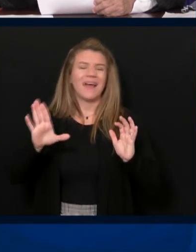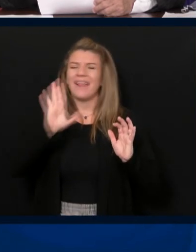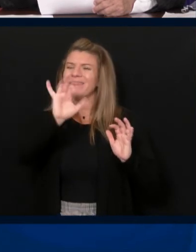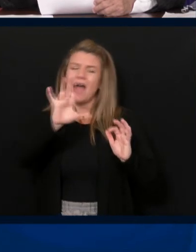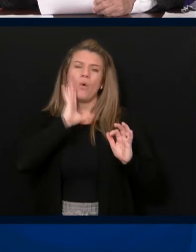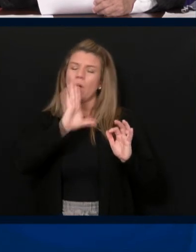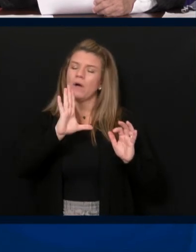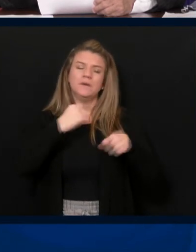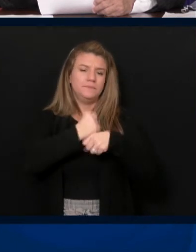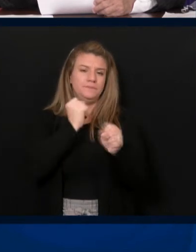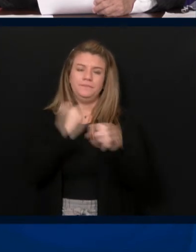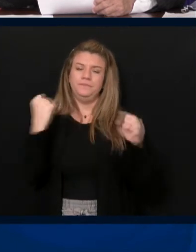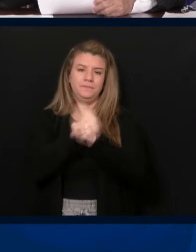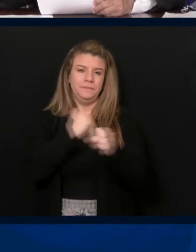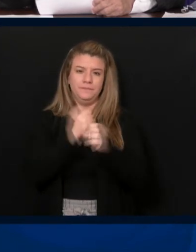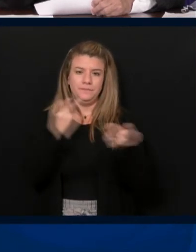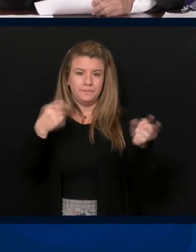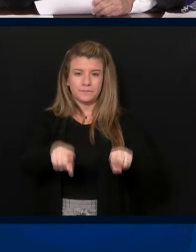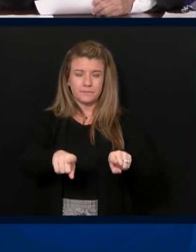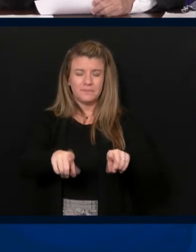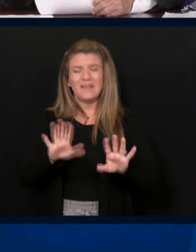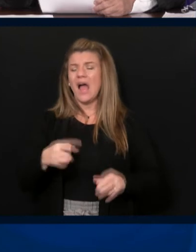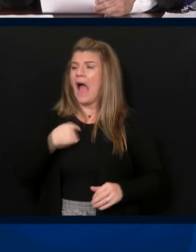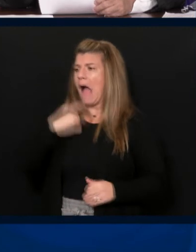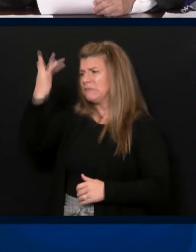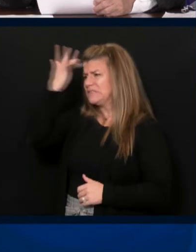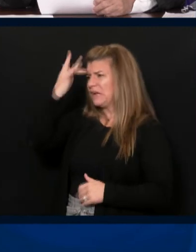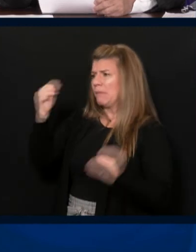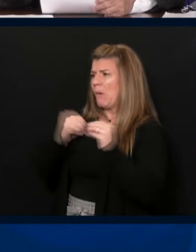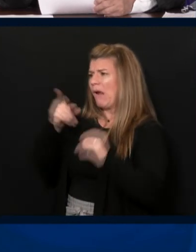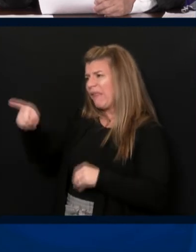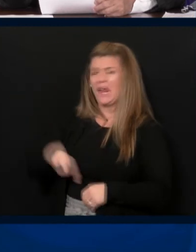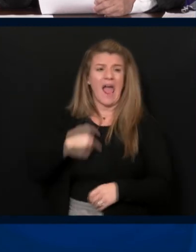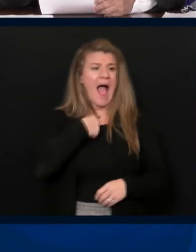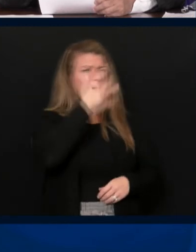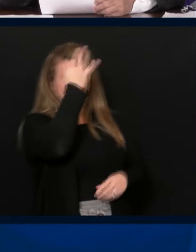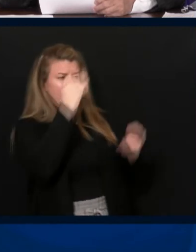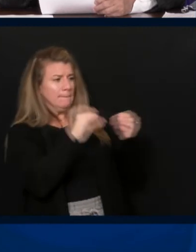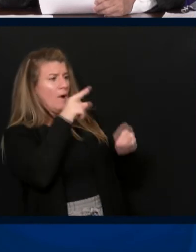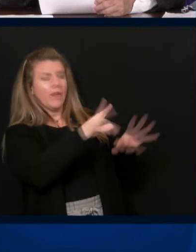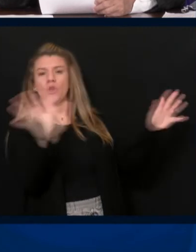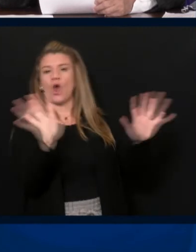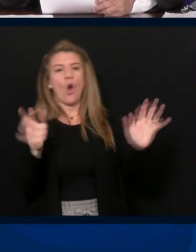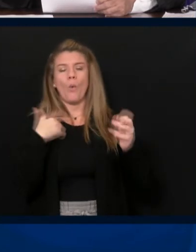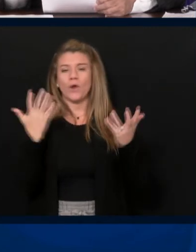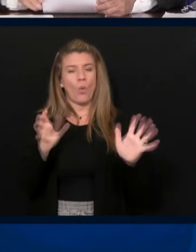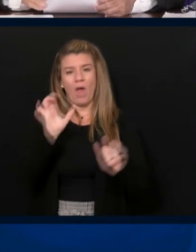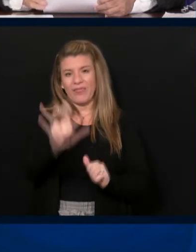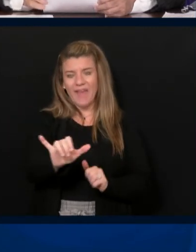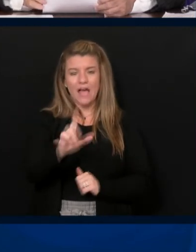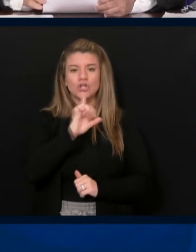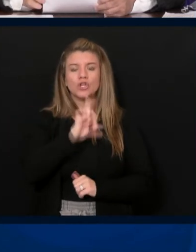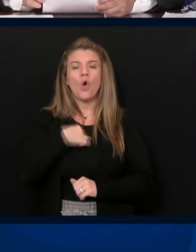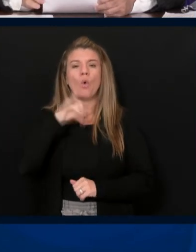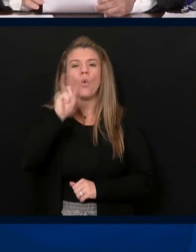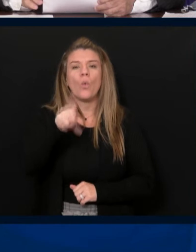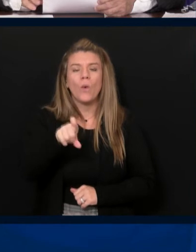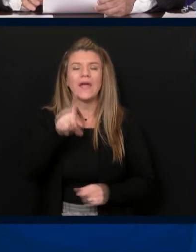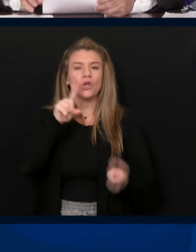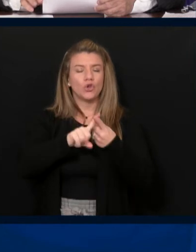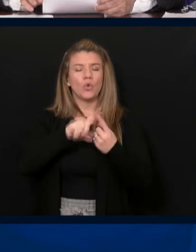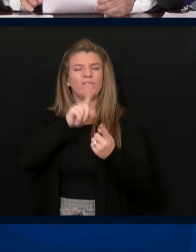you can't imagine going on. Well, I'm sicker than she is, and whatever. And so we just need to absolutely